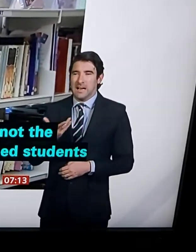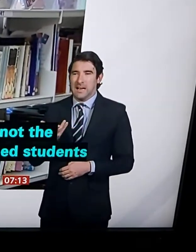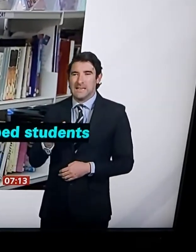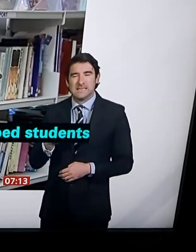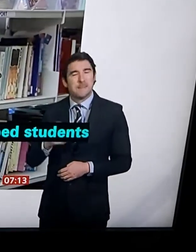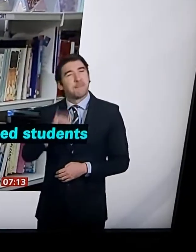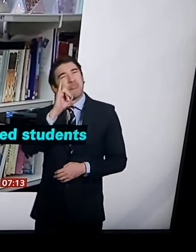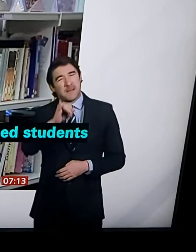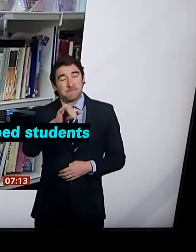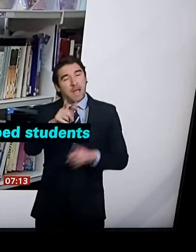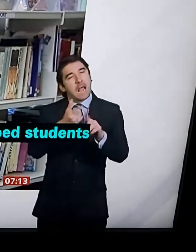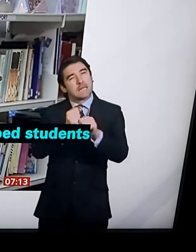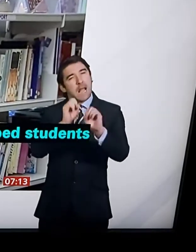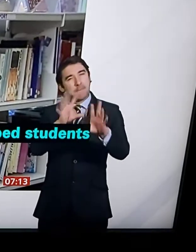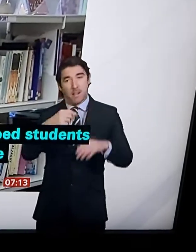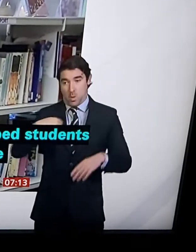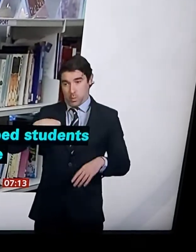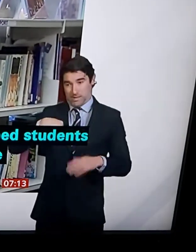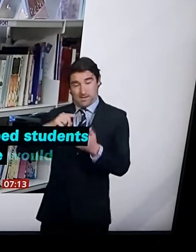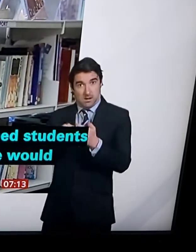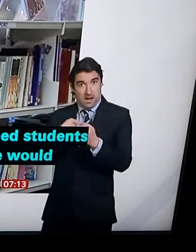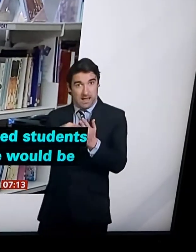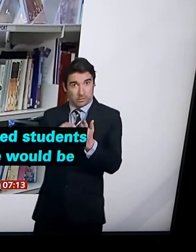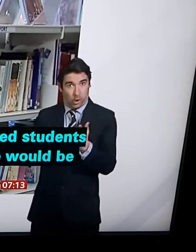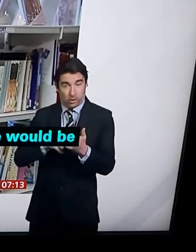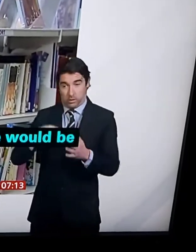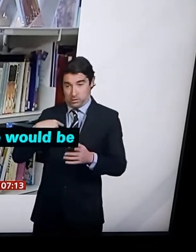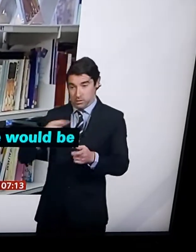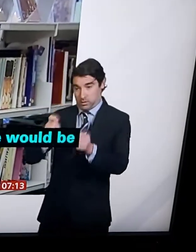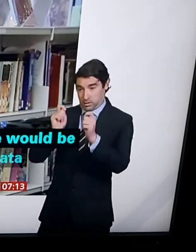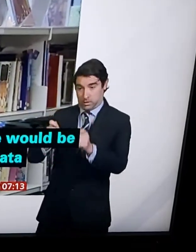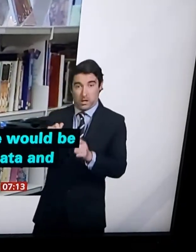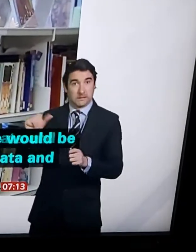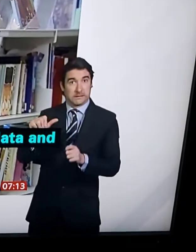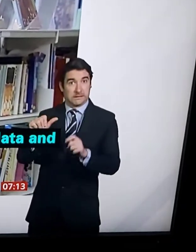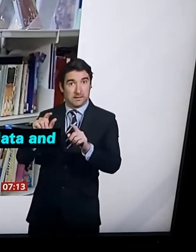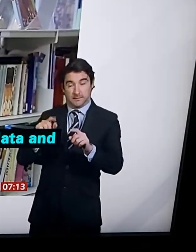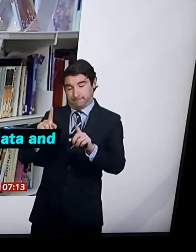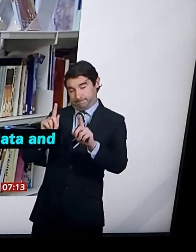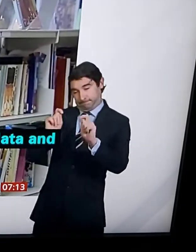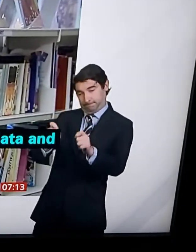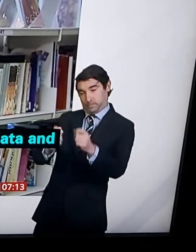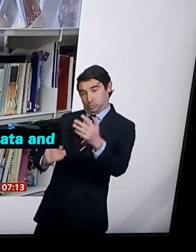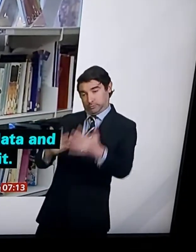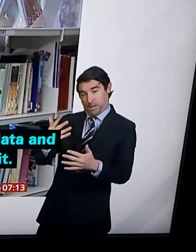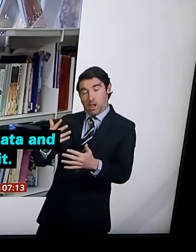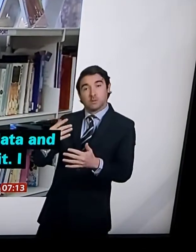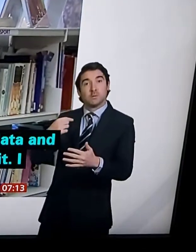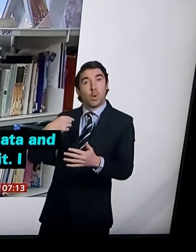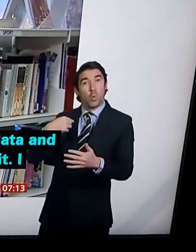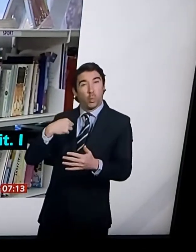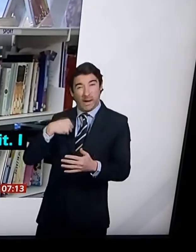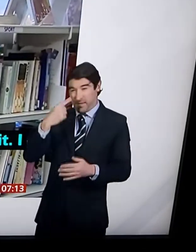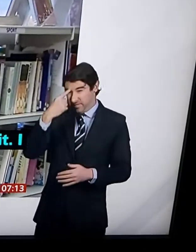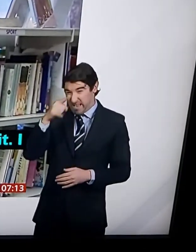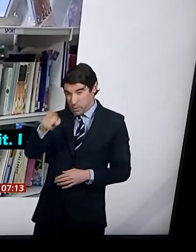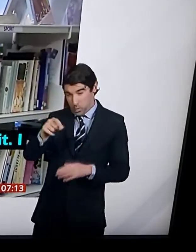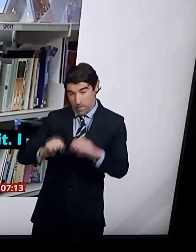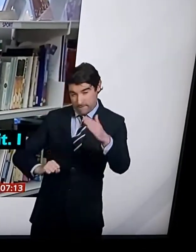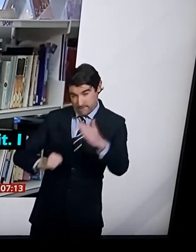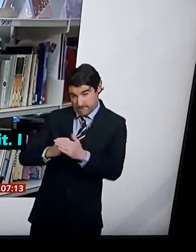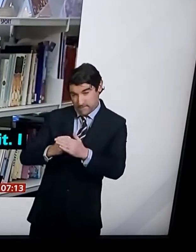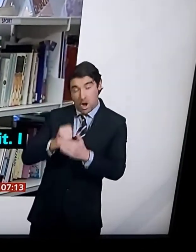historical data, so we had to make those grades fit. So I imagine there are still a lot of students who are disappointed by their grades, and now in a sense